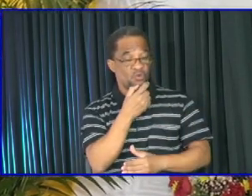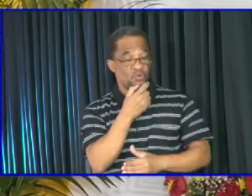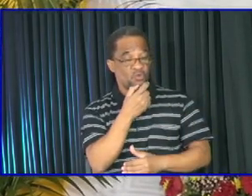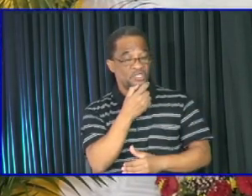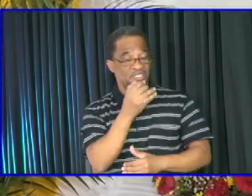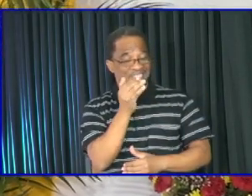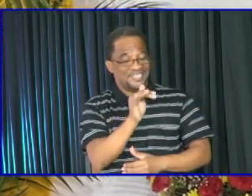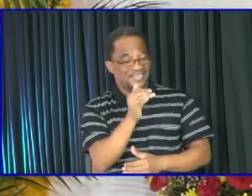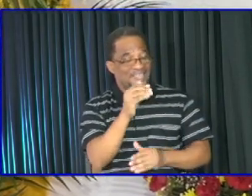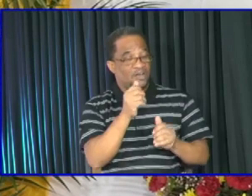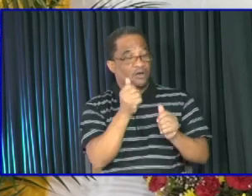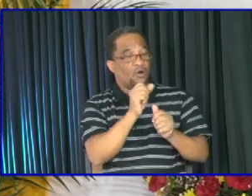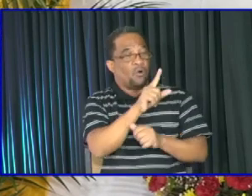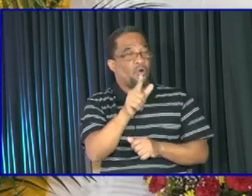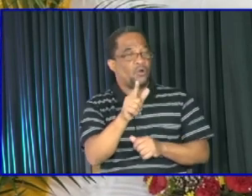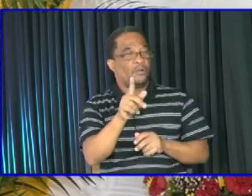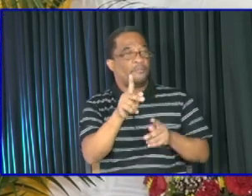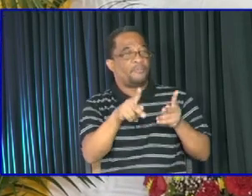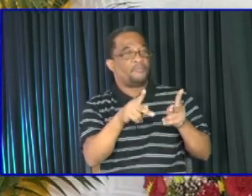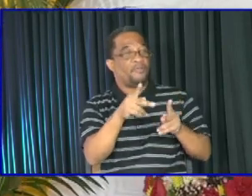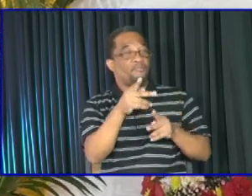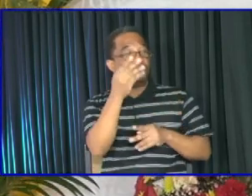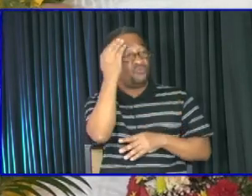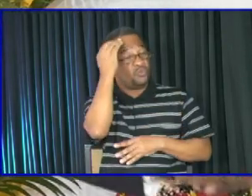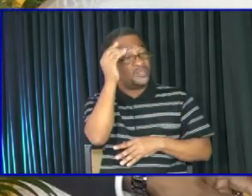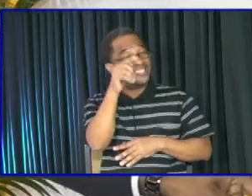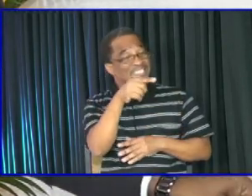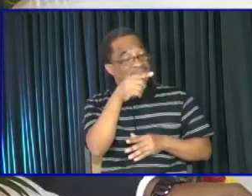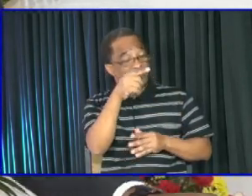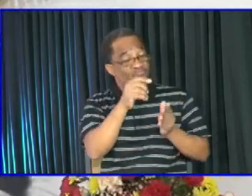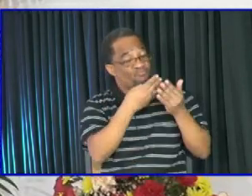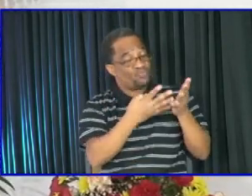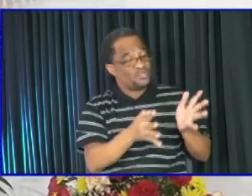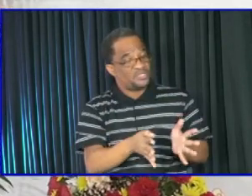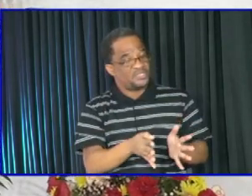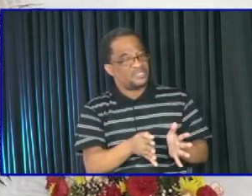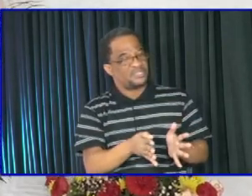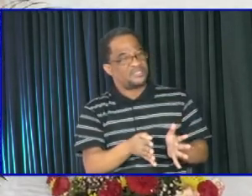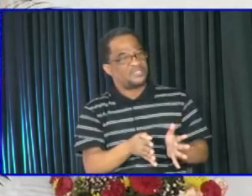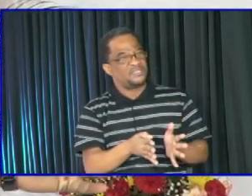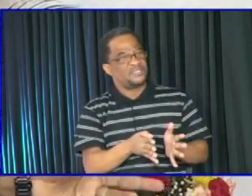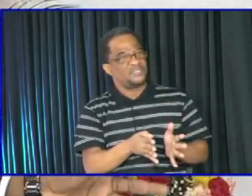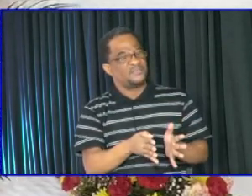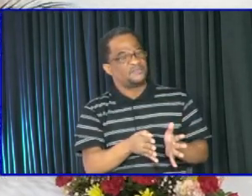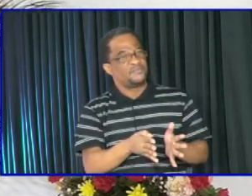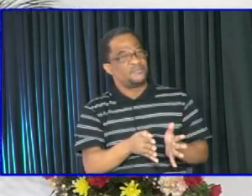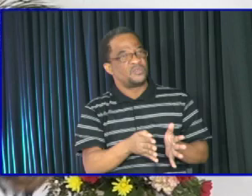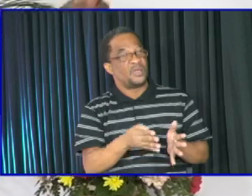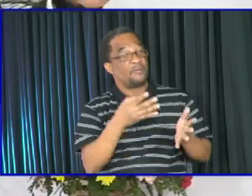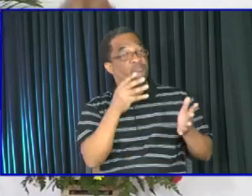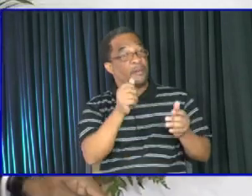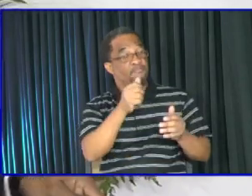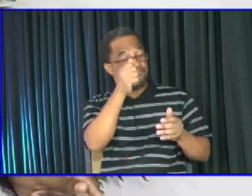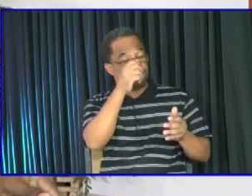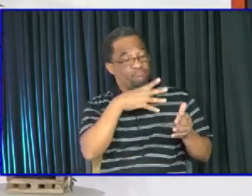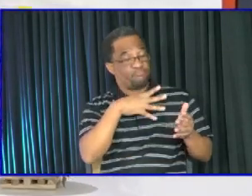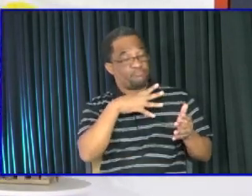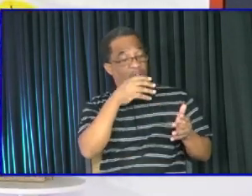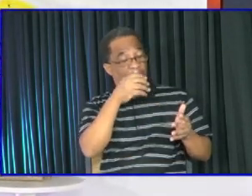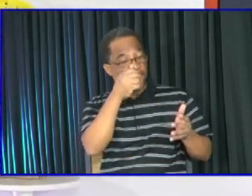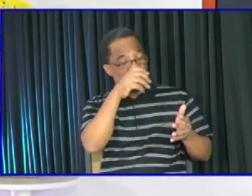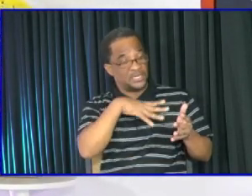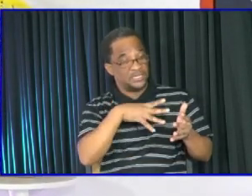notable prisoner suggests that he was a prisoner of prisoners. In other words, he was a criminal